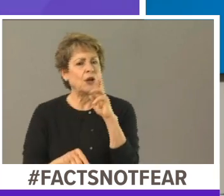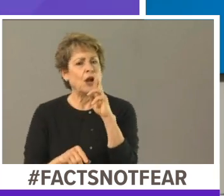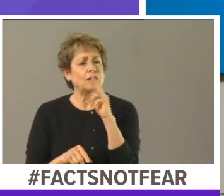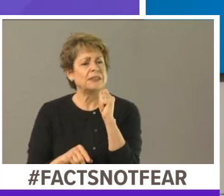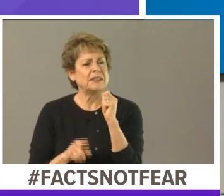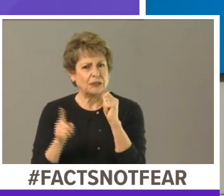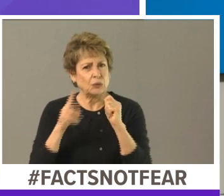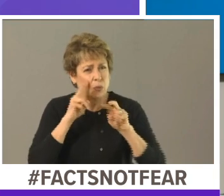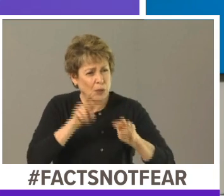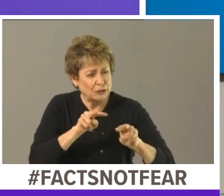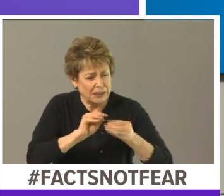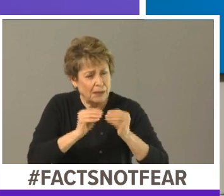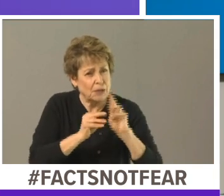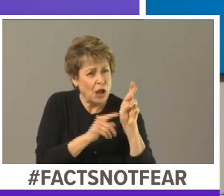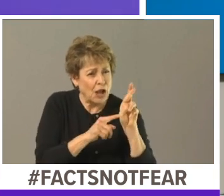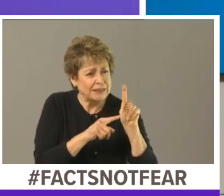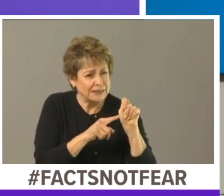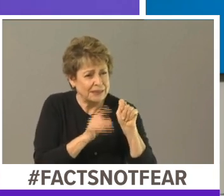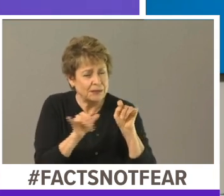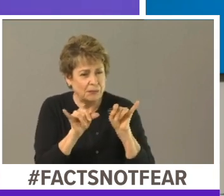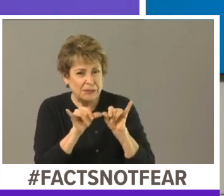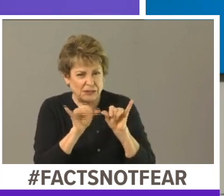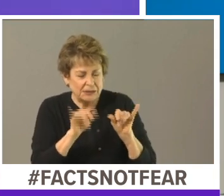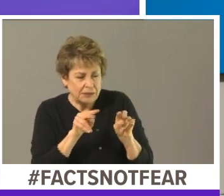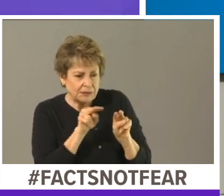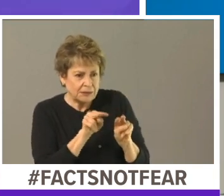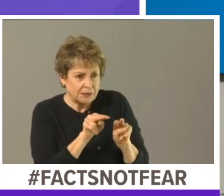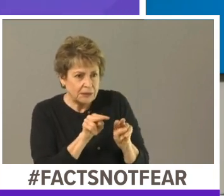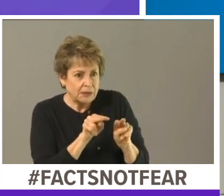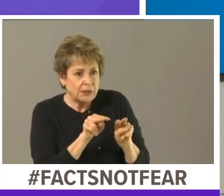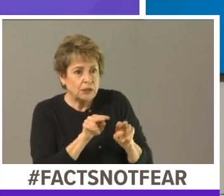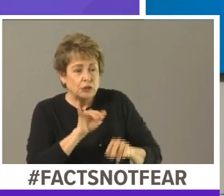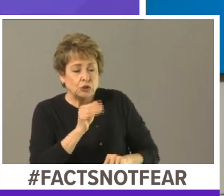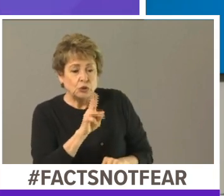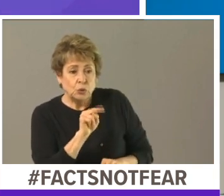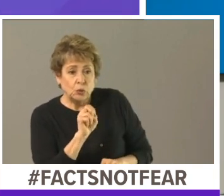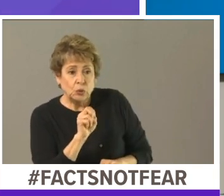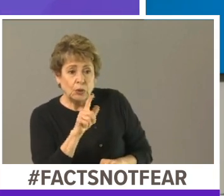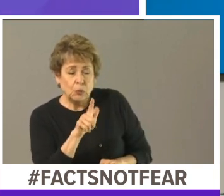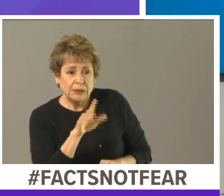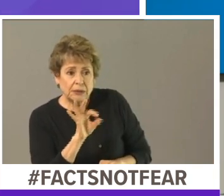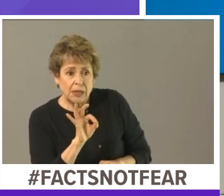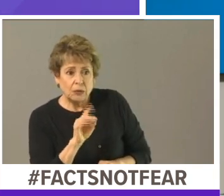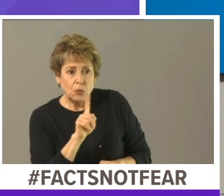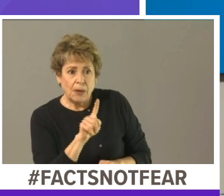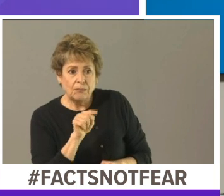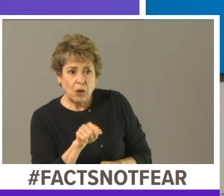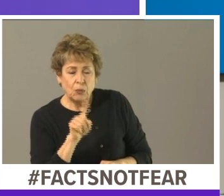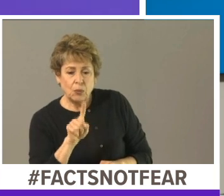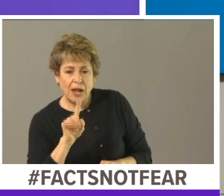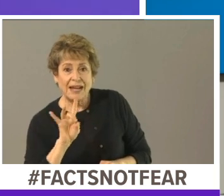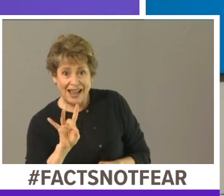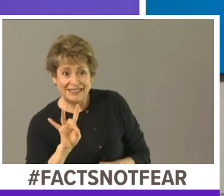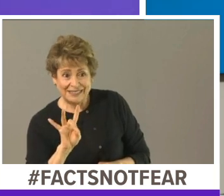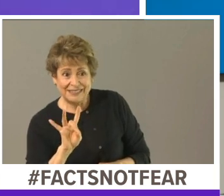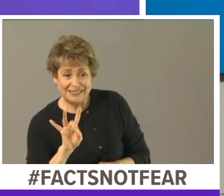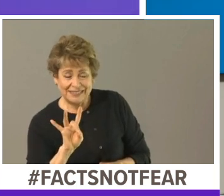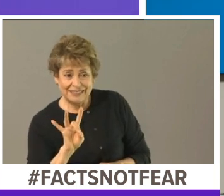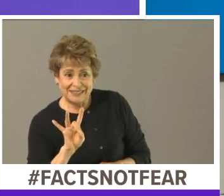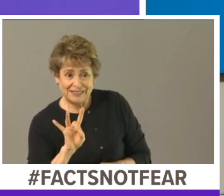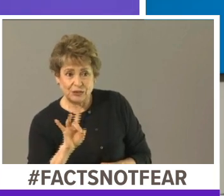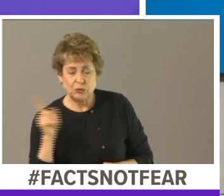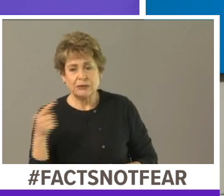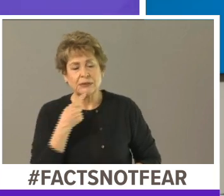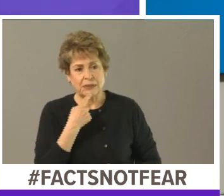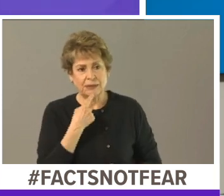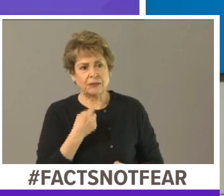to watch, and as an example, you used where that was at June 29th at 1.18. This is an example of, you said, where you don't want